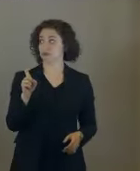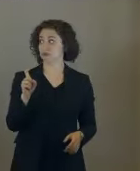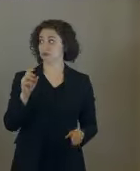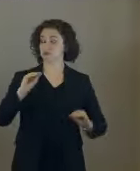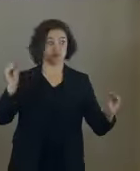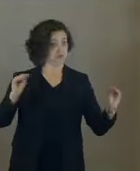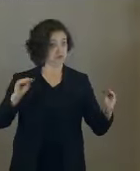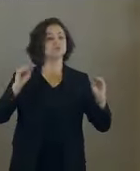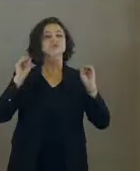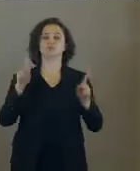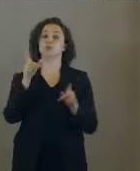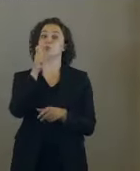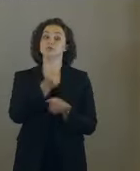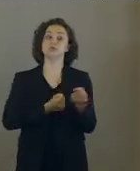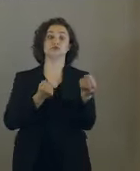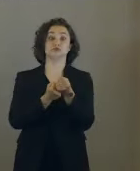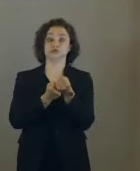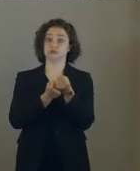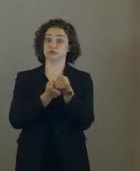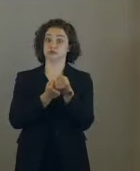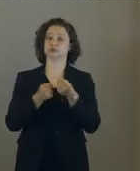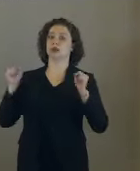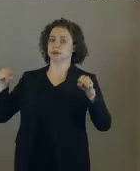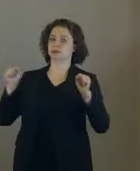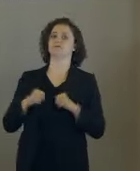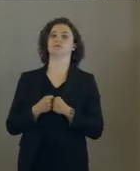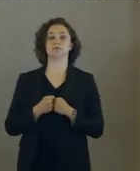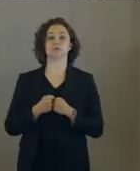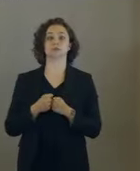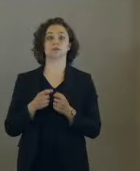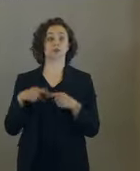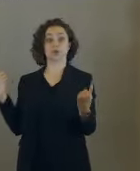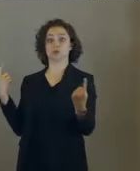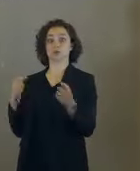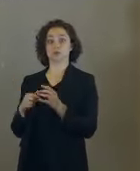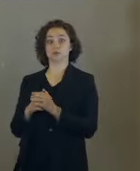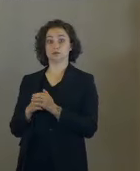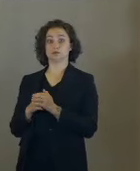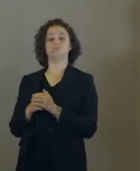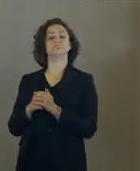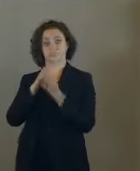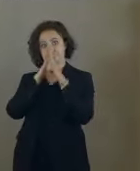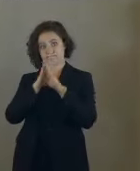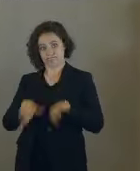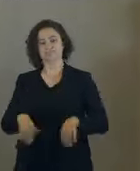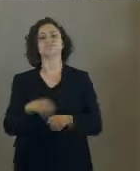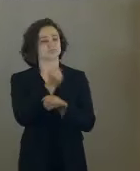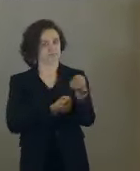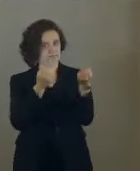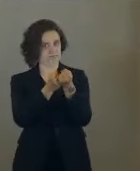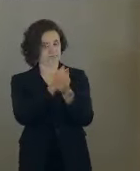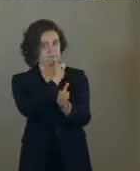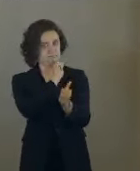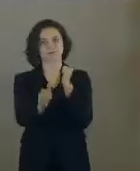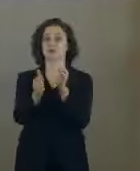Seeing none, all those in favor of the motion will say aye. Aye. All those opposed will say no. The ayes have it, motion carries.